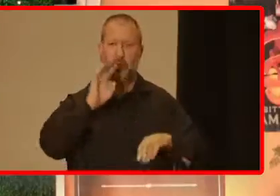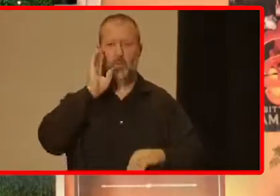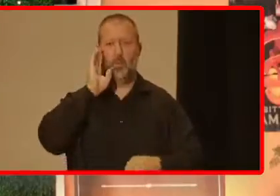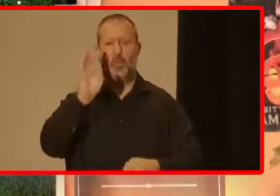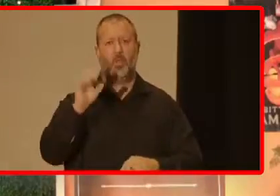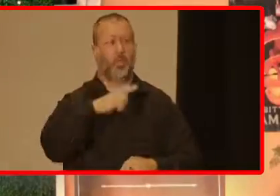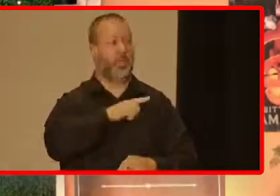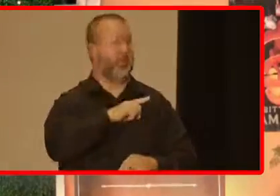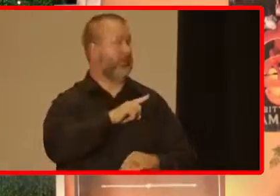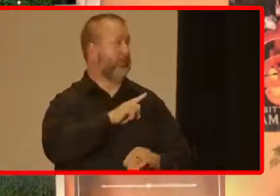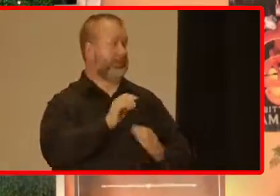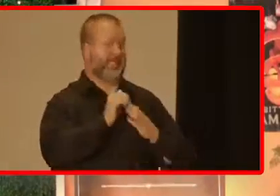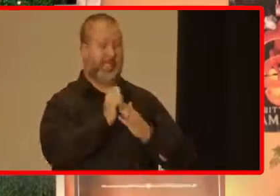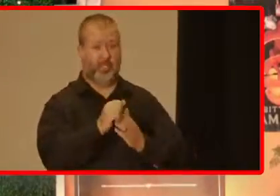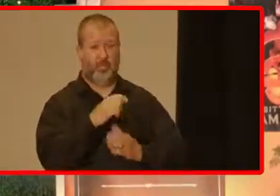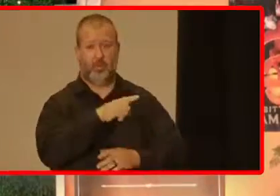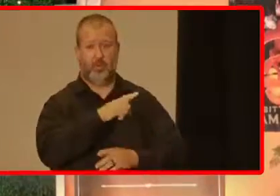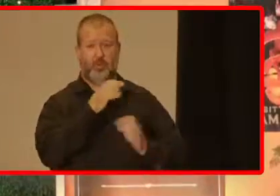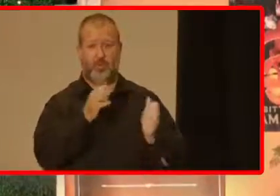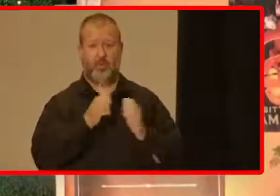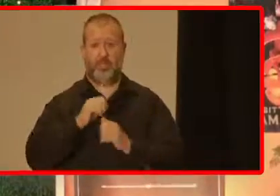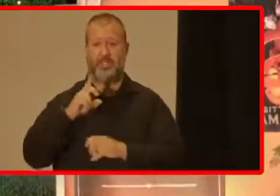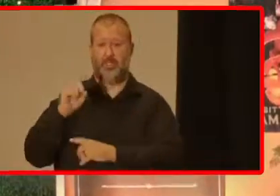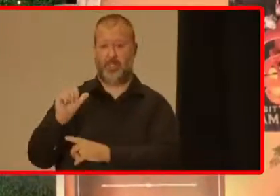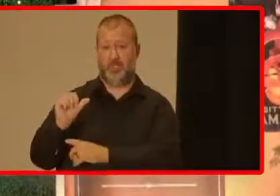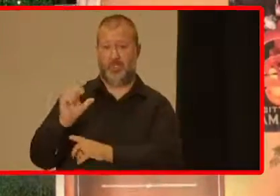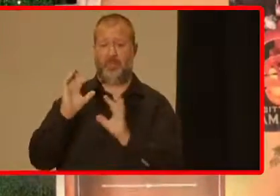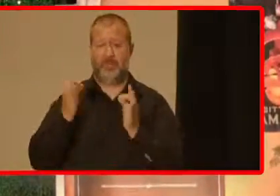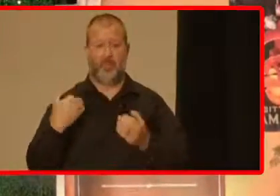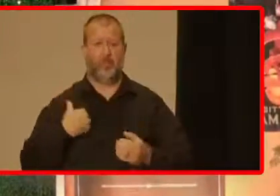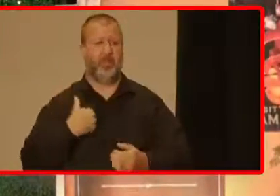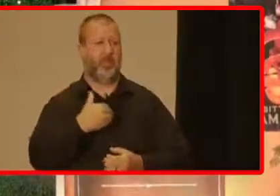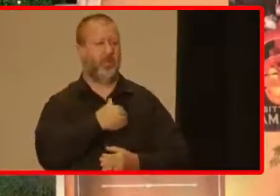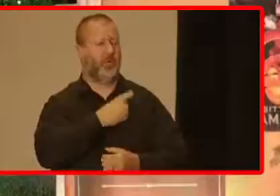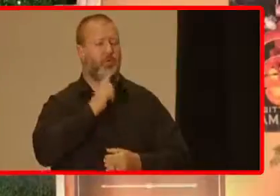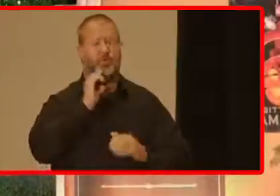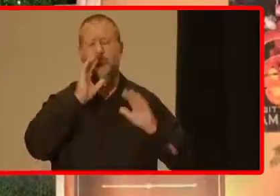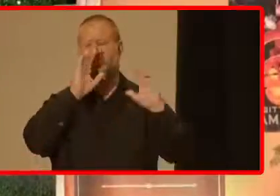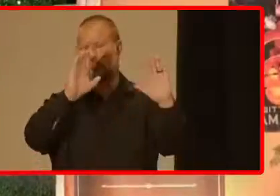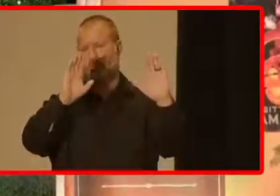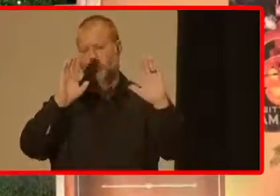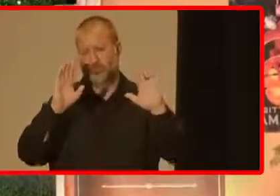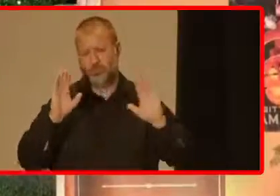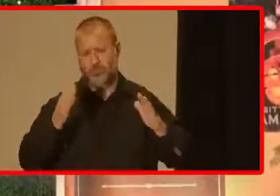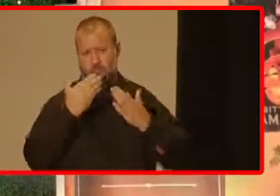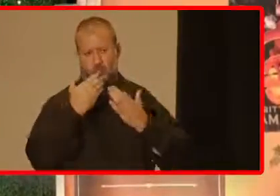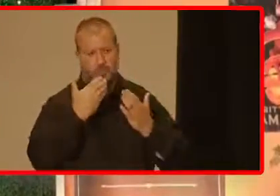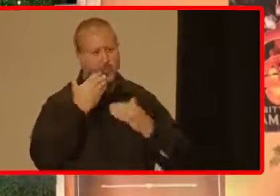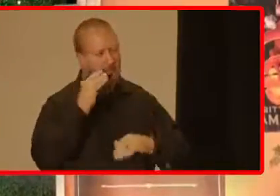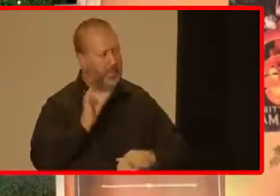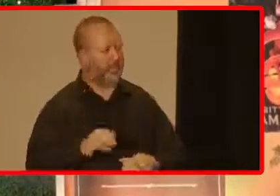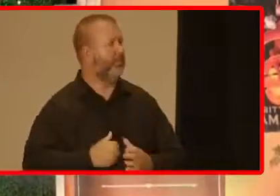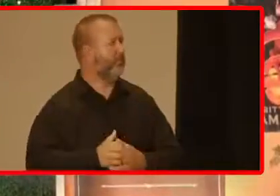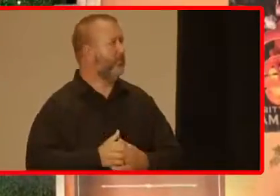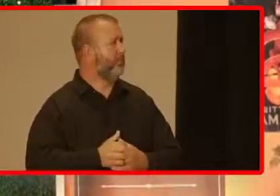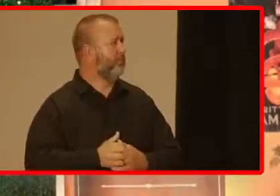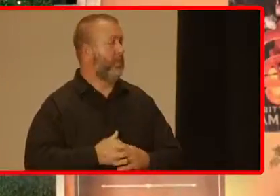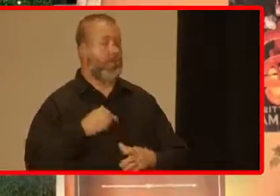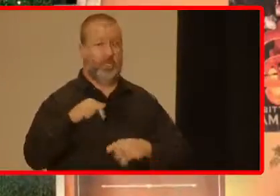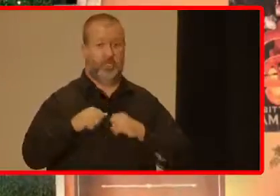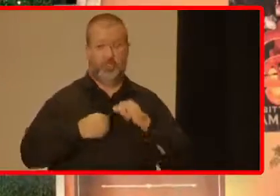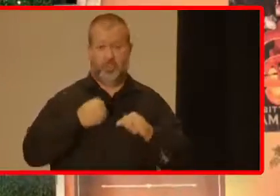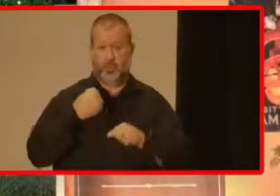His leadership for individuals with disabilities and their family members is tremendous. We appreciate it. So this